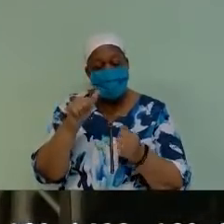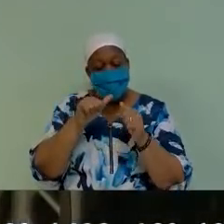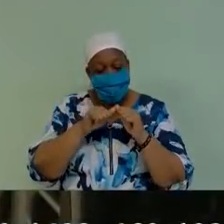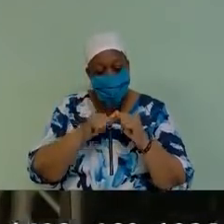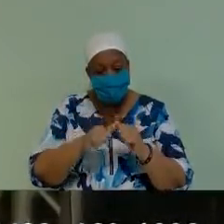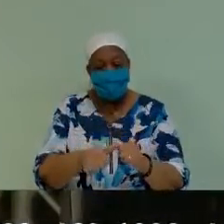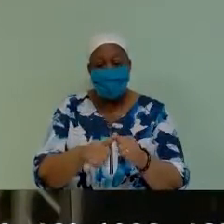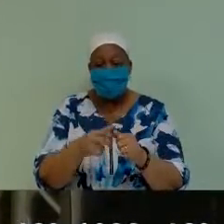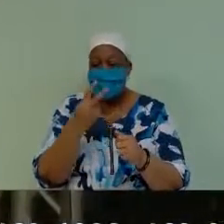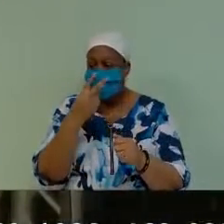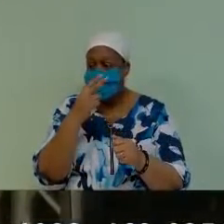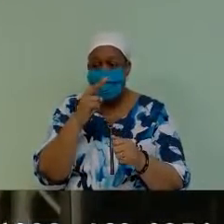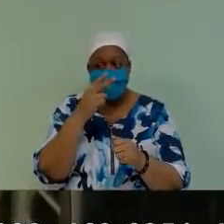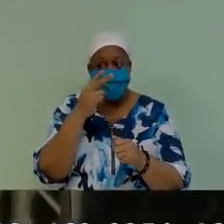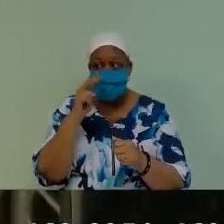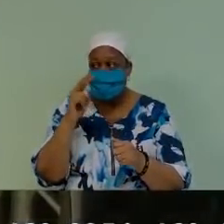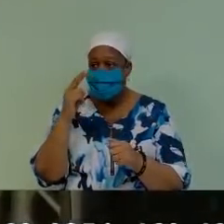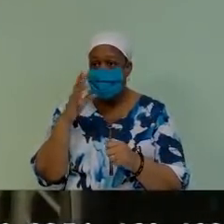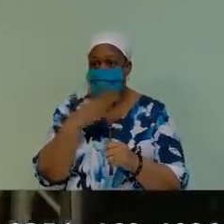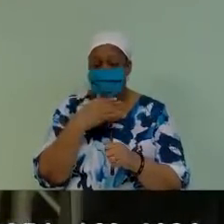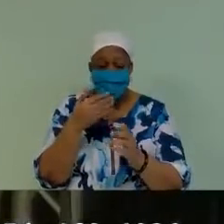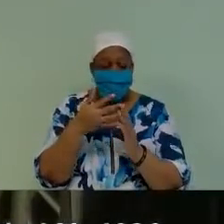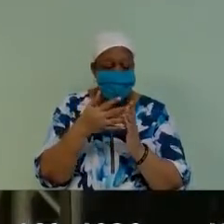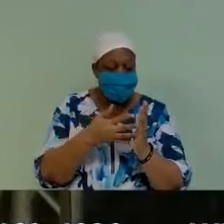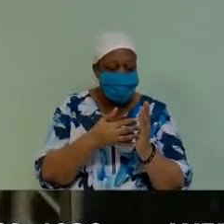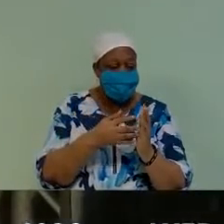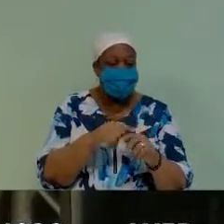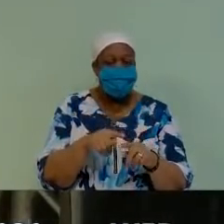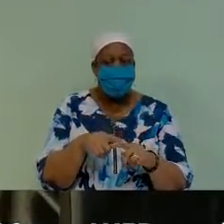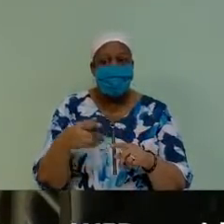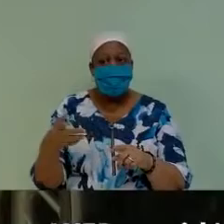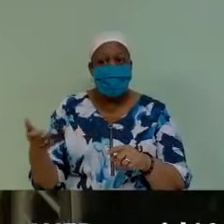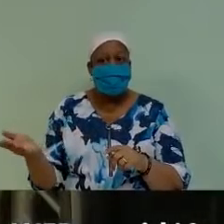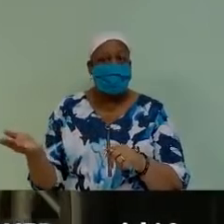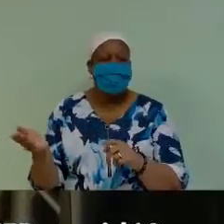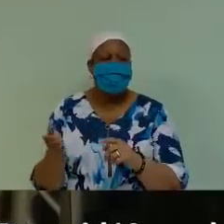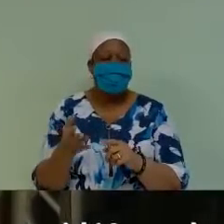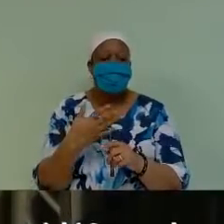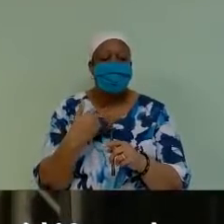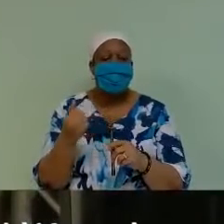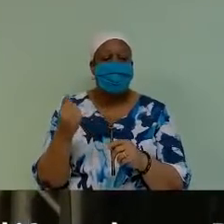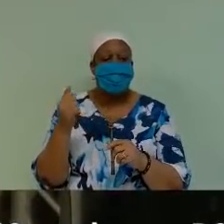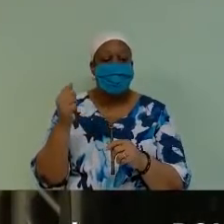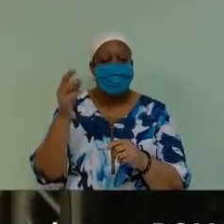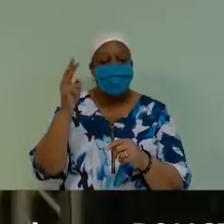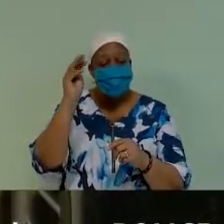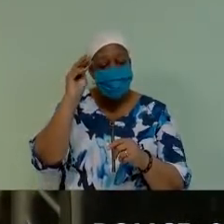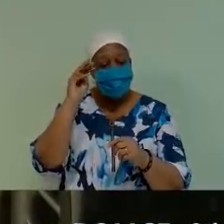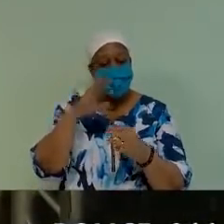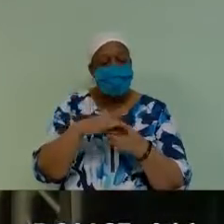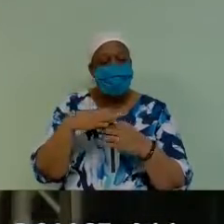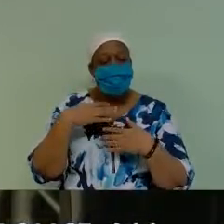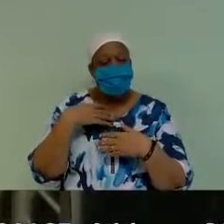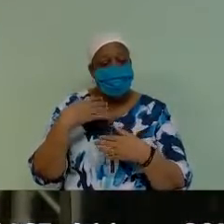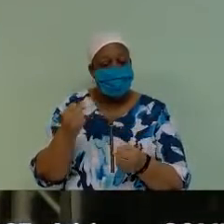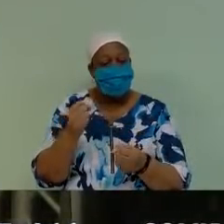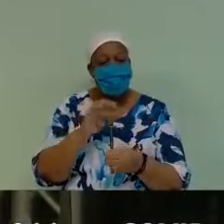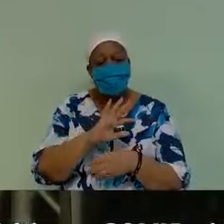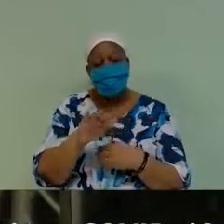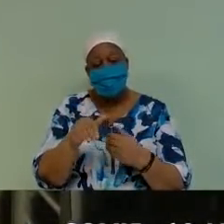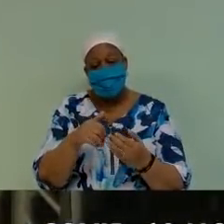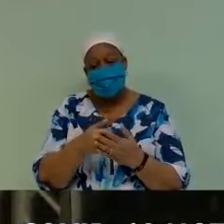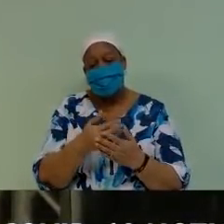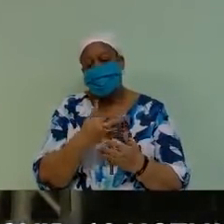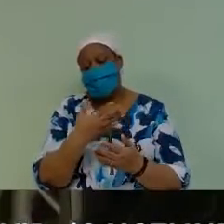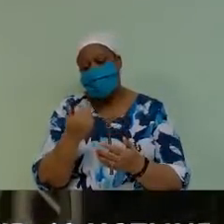surveillance. And that's why the Ministry of Health locally and the regional organizations, CARFA,